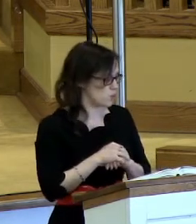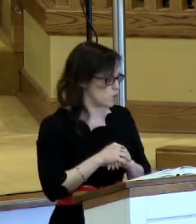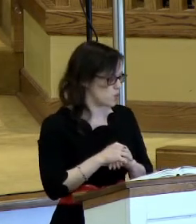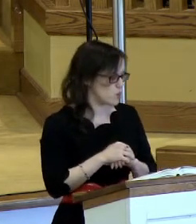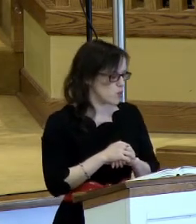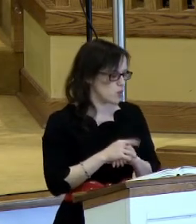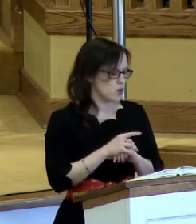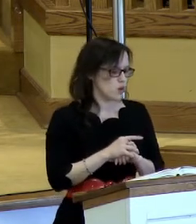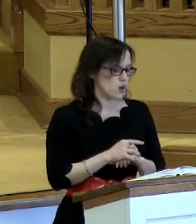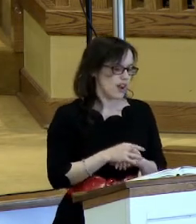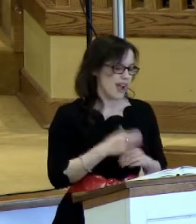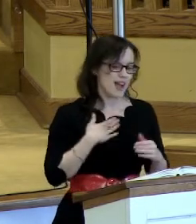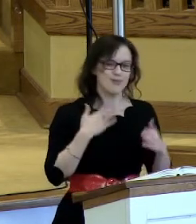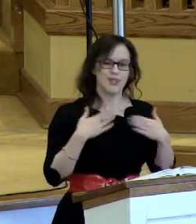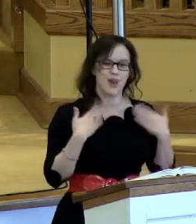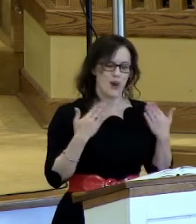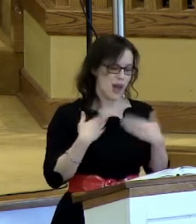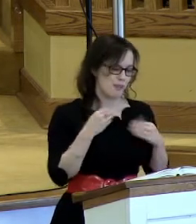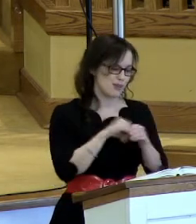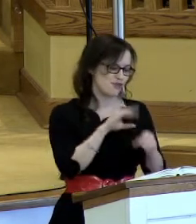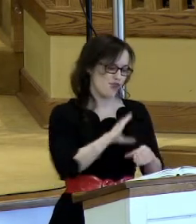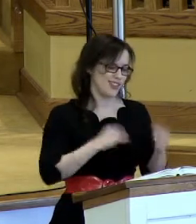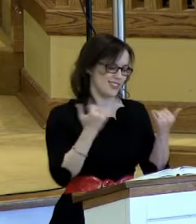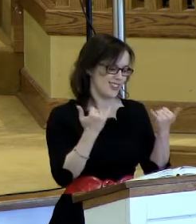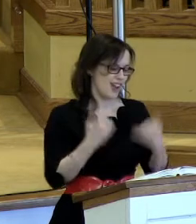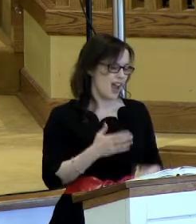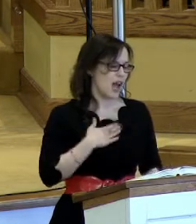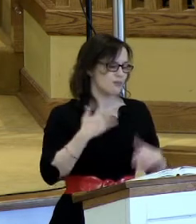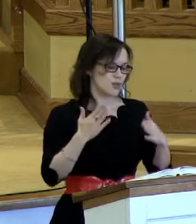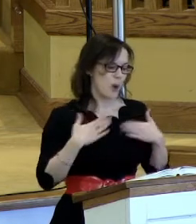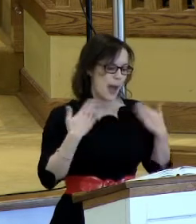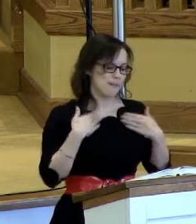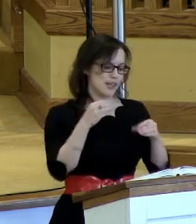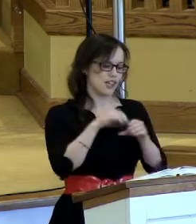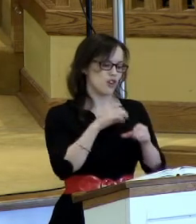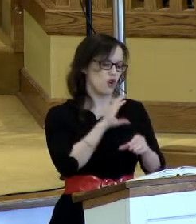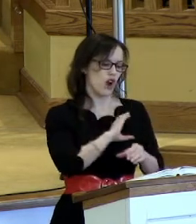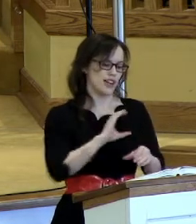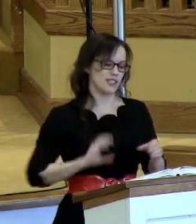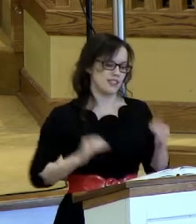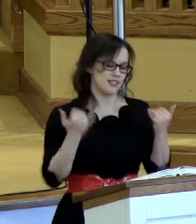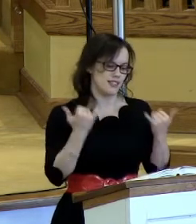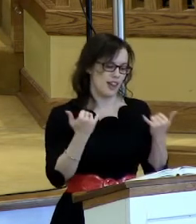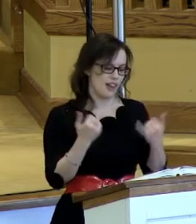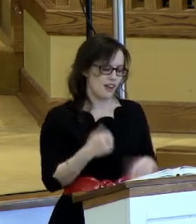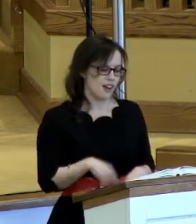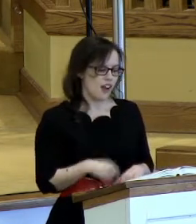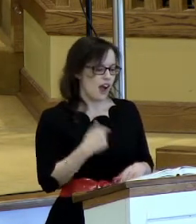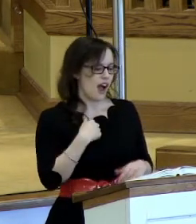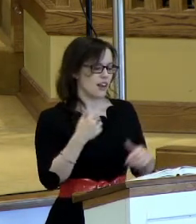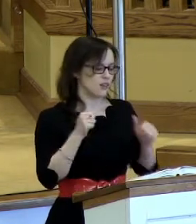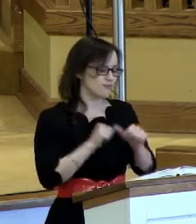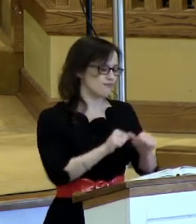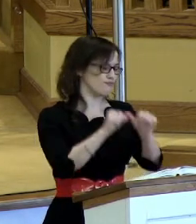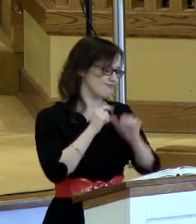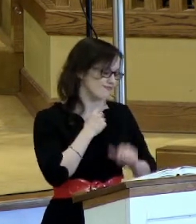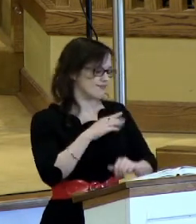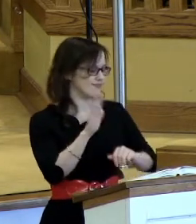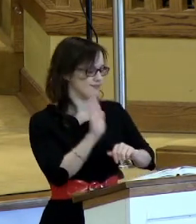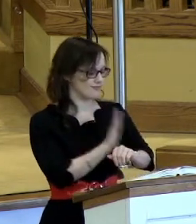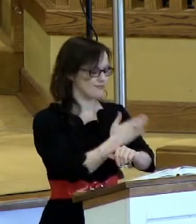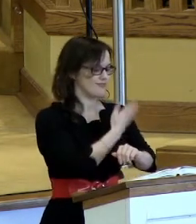included me. I am so happy in Christ today. I am so happy in Christ today that I go see.